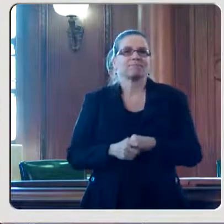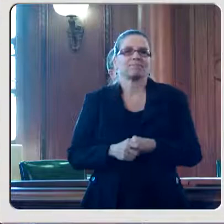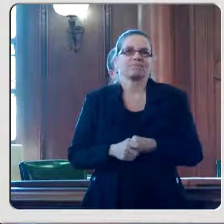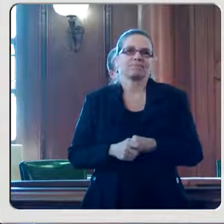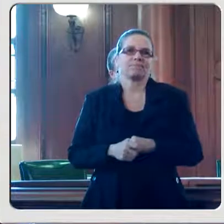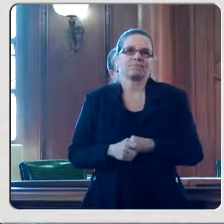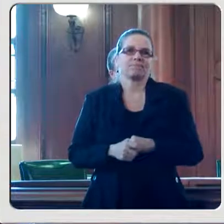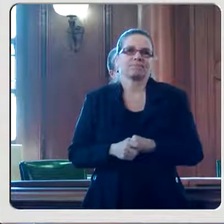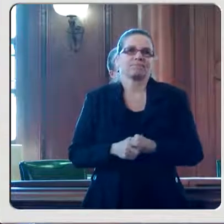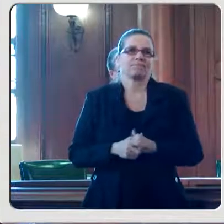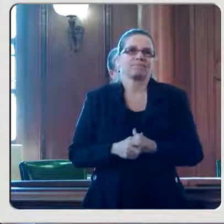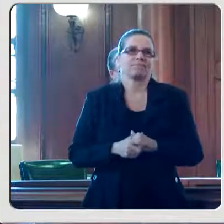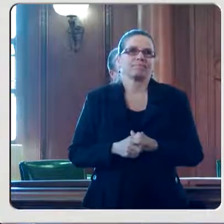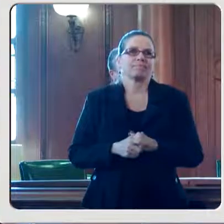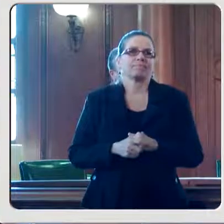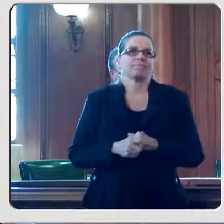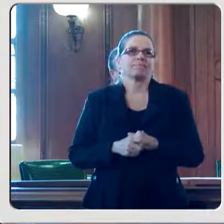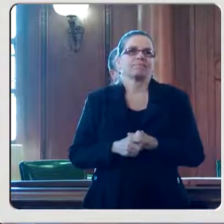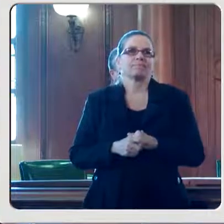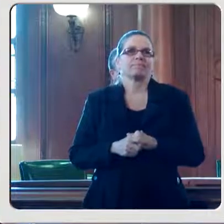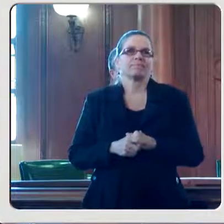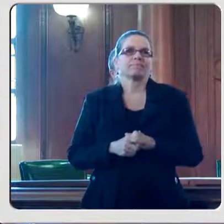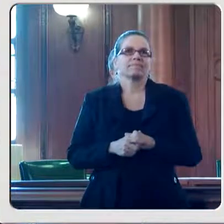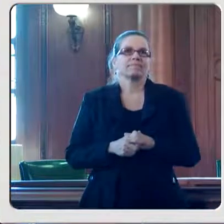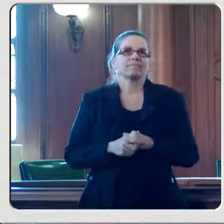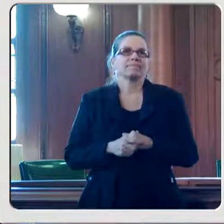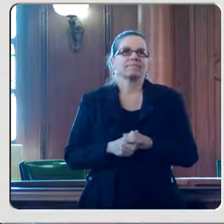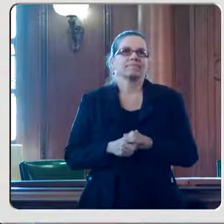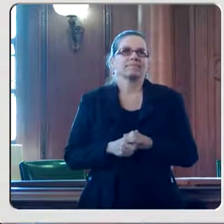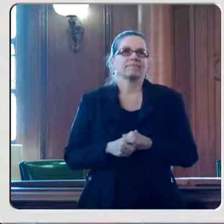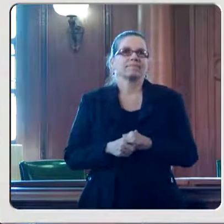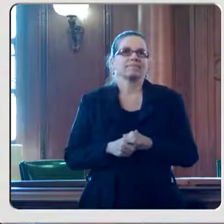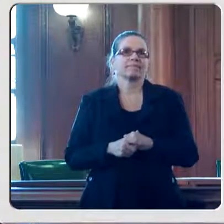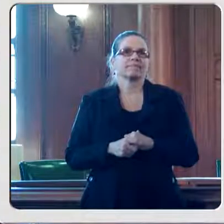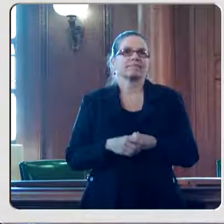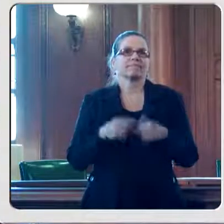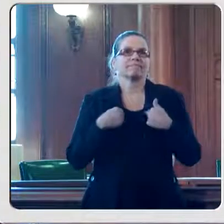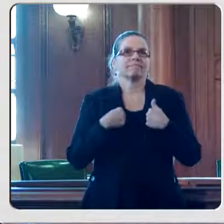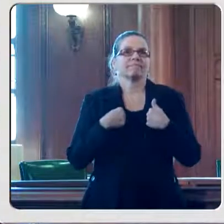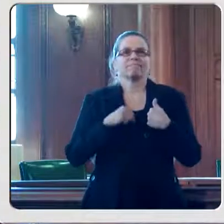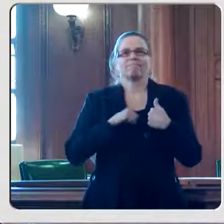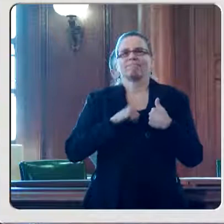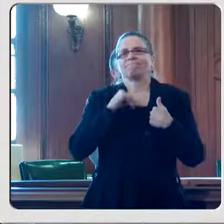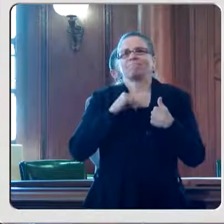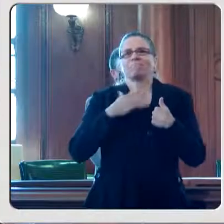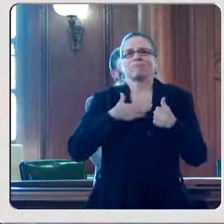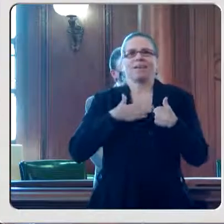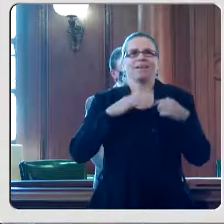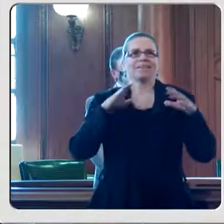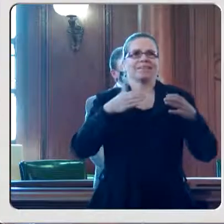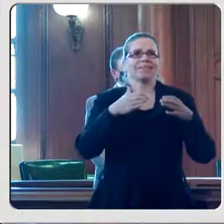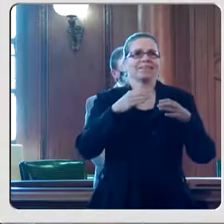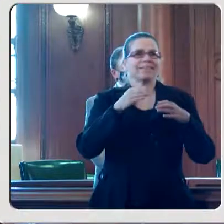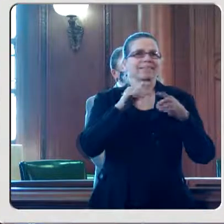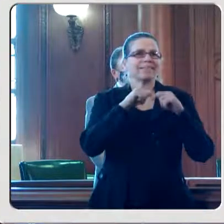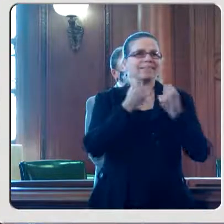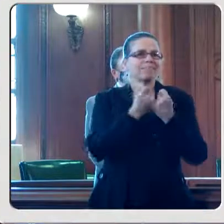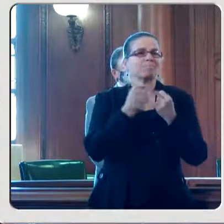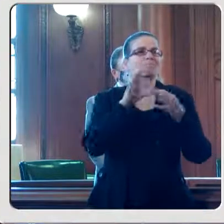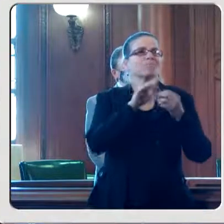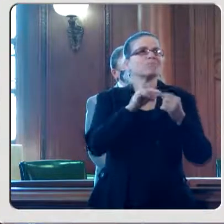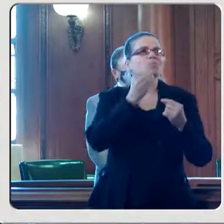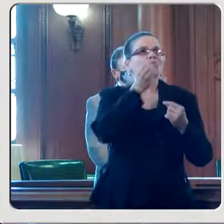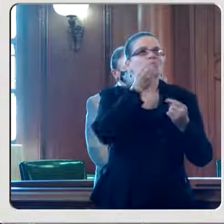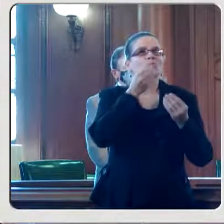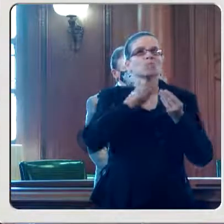So today, as the Mayor said, we're very proud of our team at the Springfield Public Schools and Sodexo, given how food insecurity has